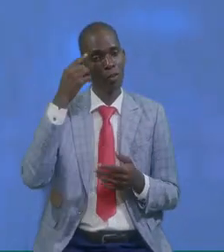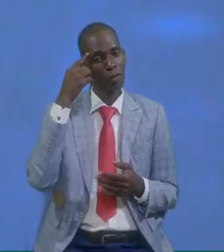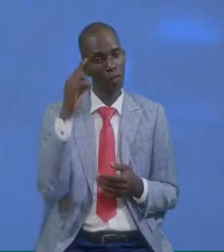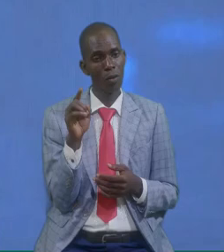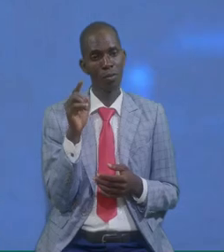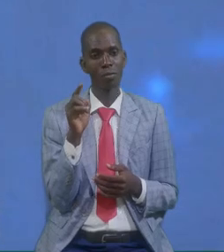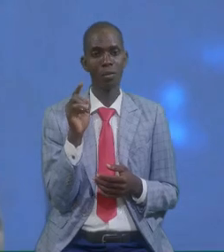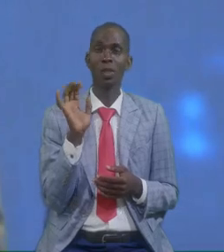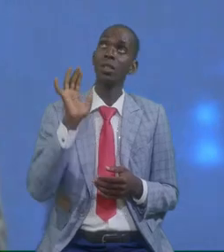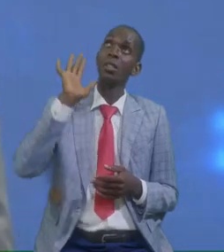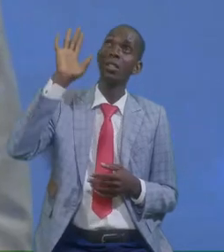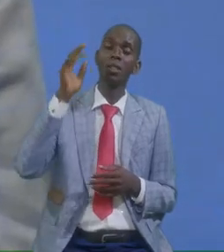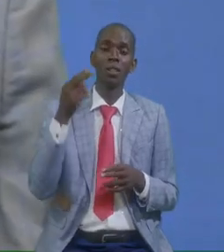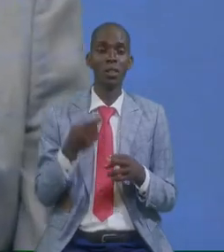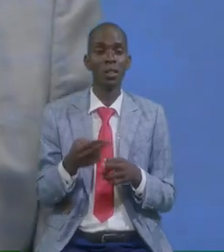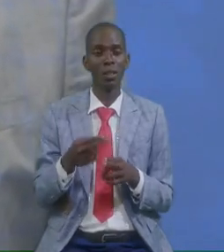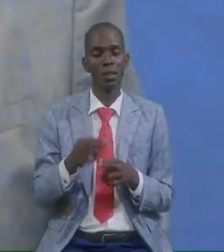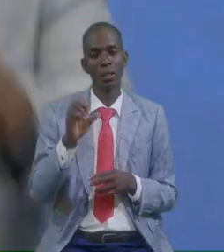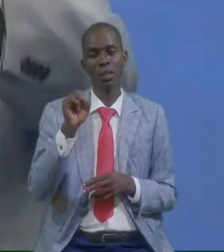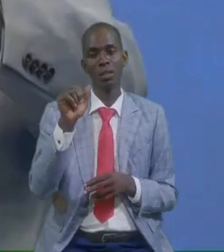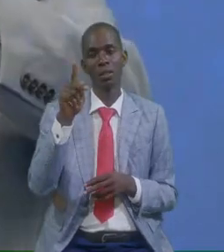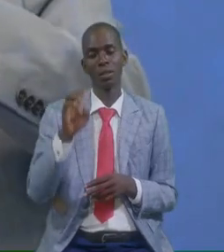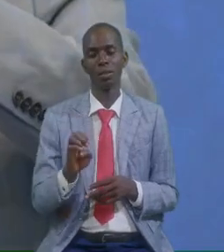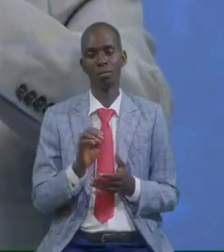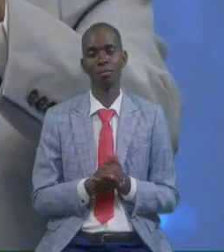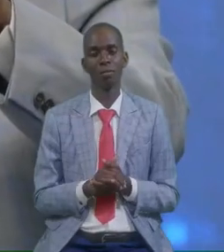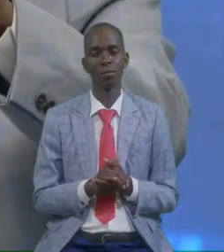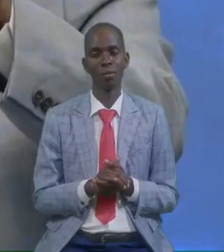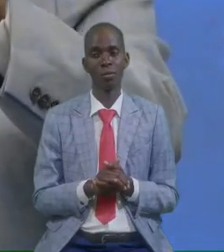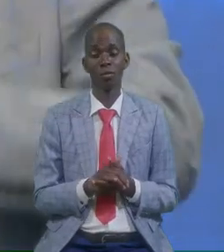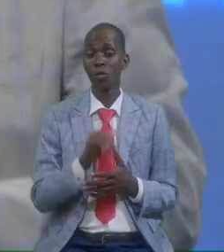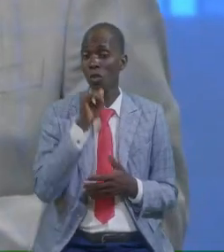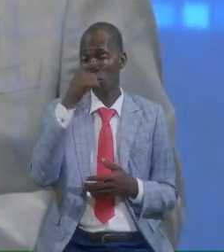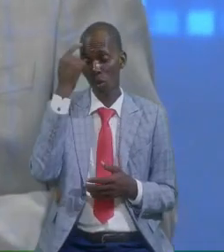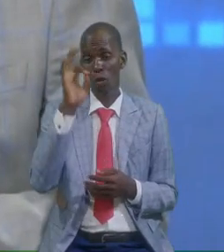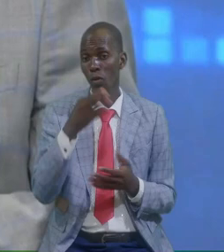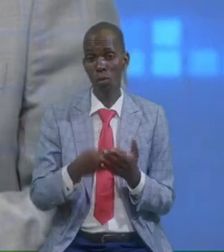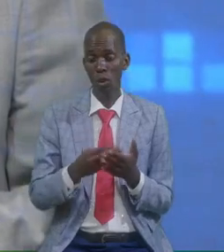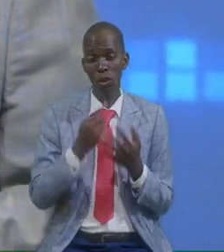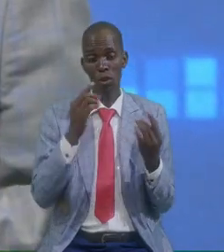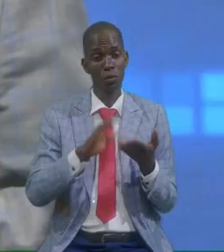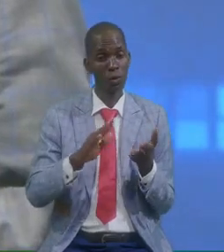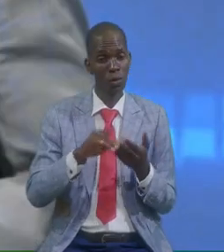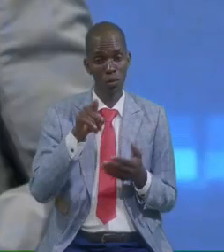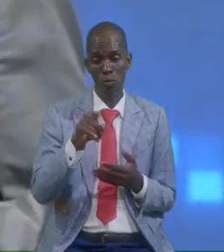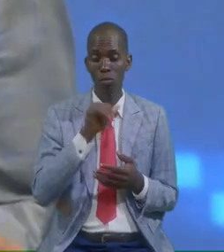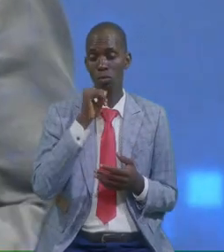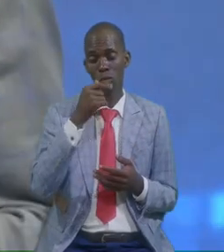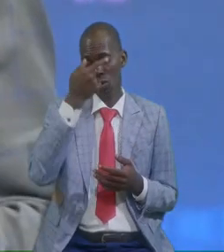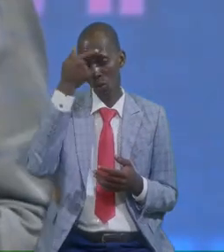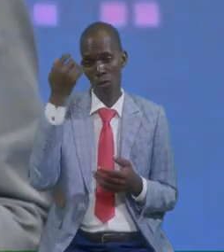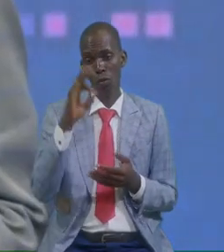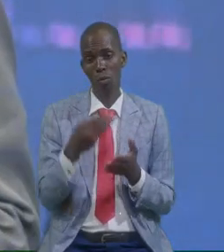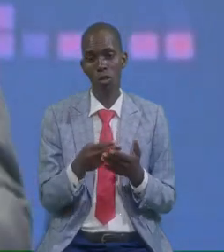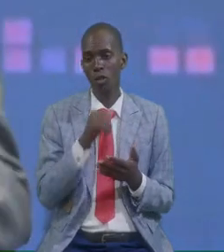his name's sake. Not for the money, not for the contribution, not for the